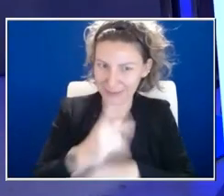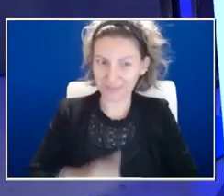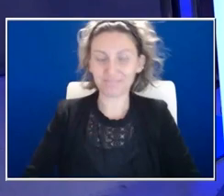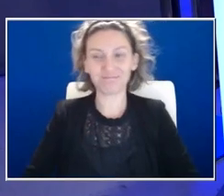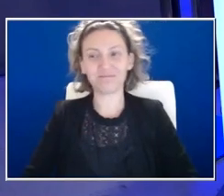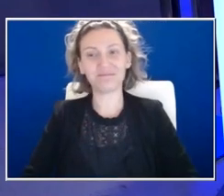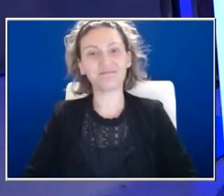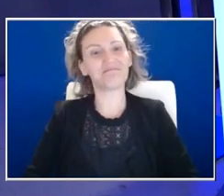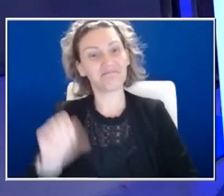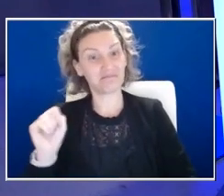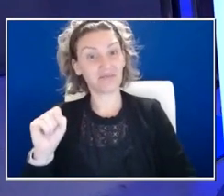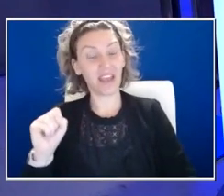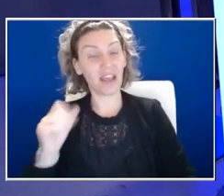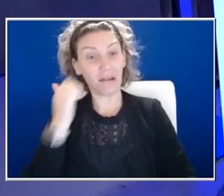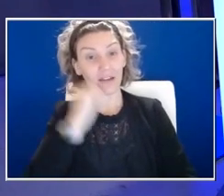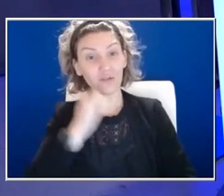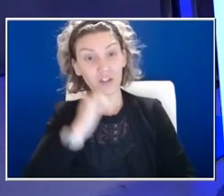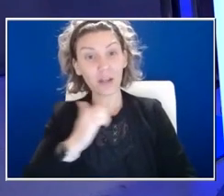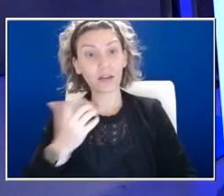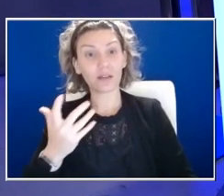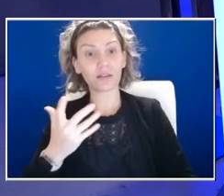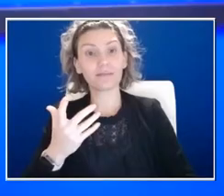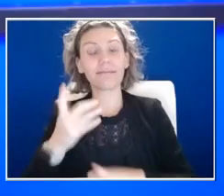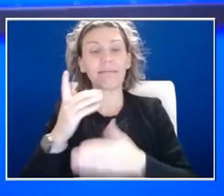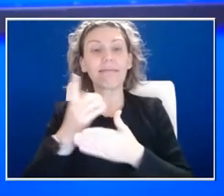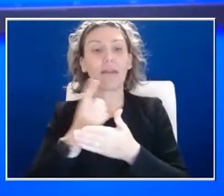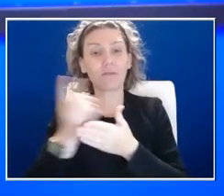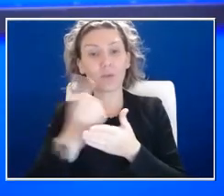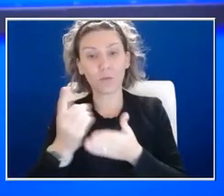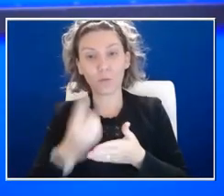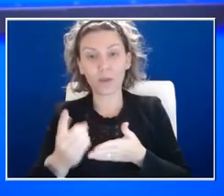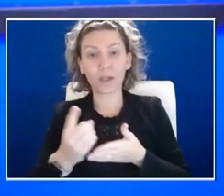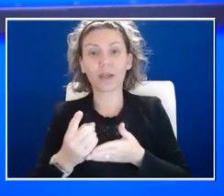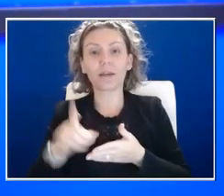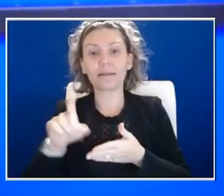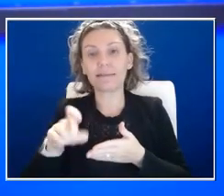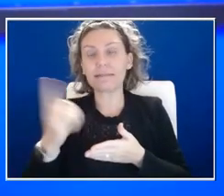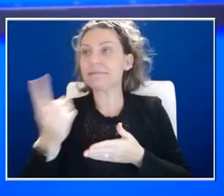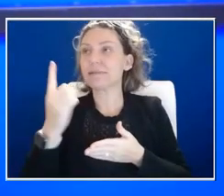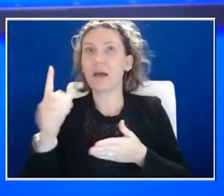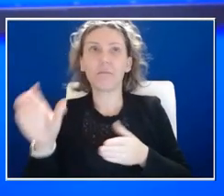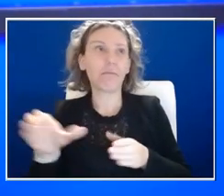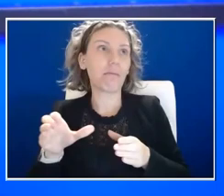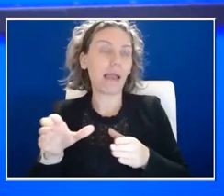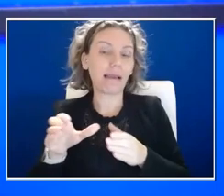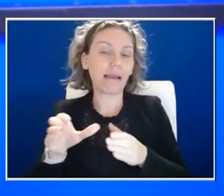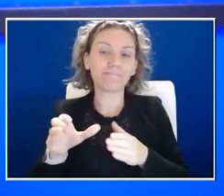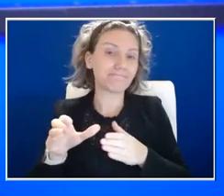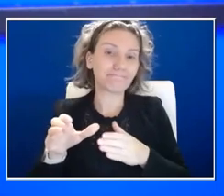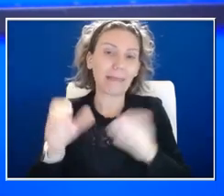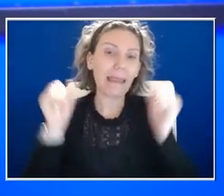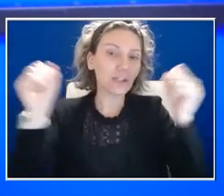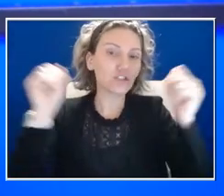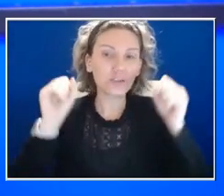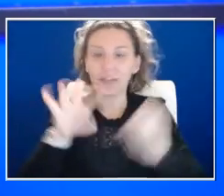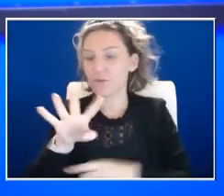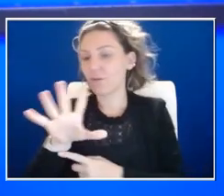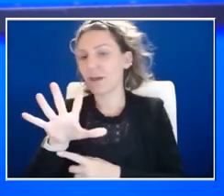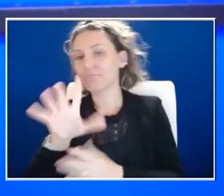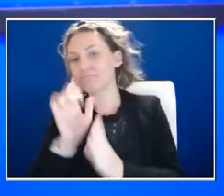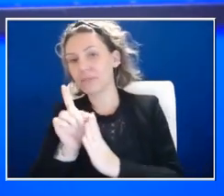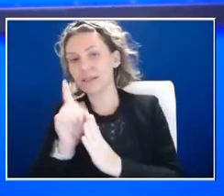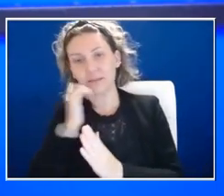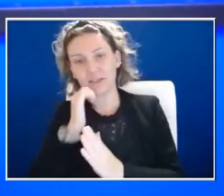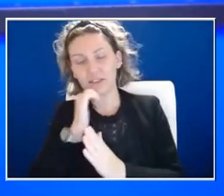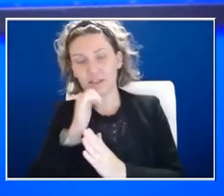every day. Every week I want to get some exercise, 45 minutes a day. Yeah. Something. It doesn't have to be too strenuous,